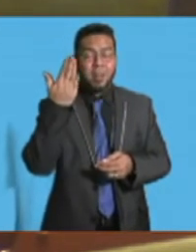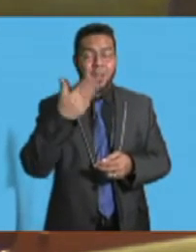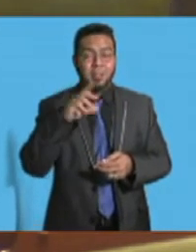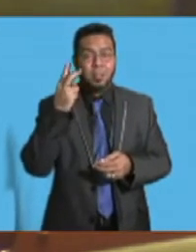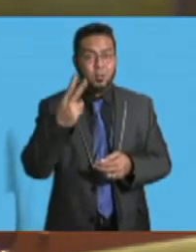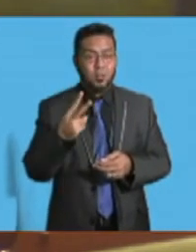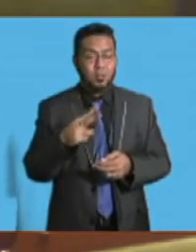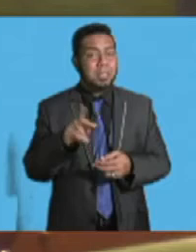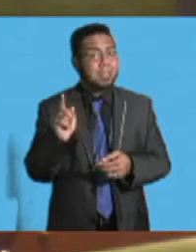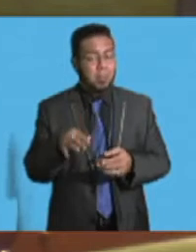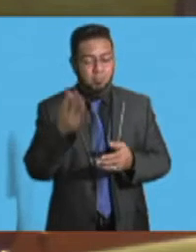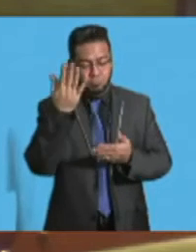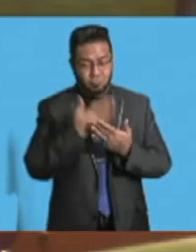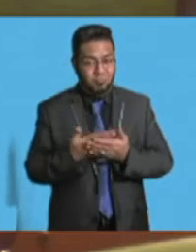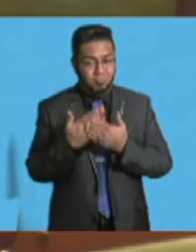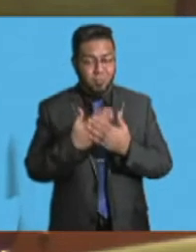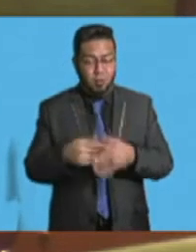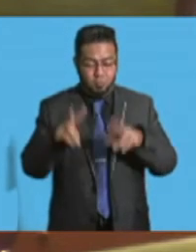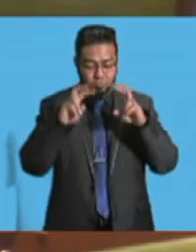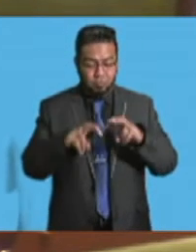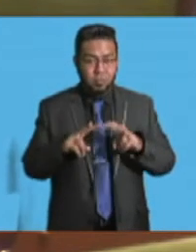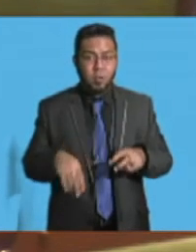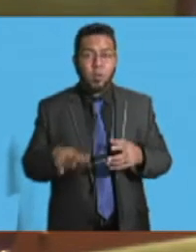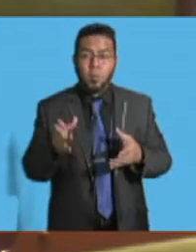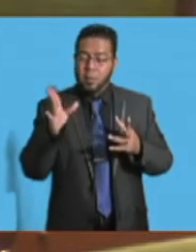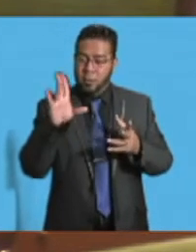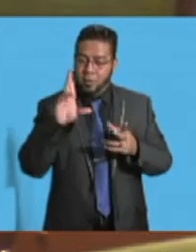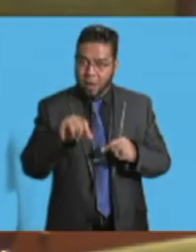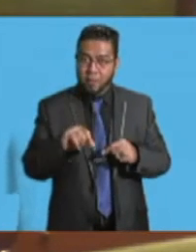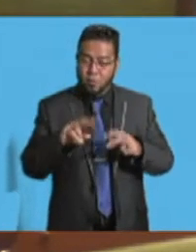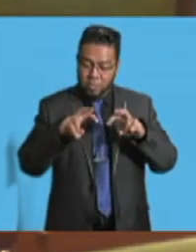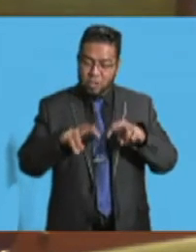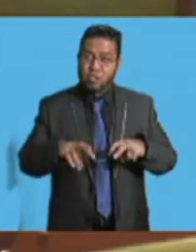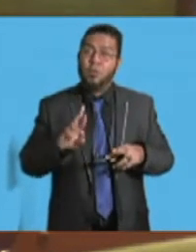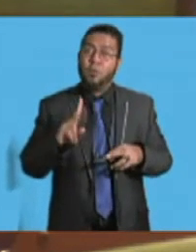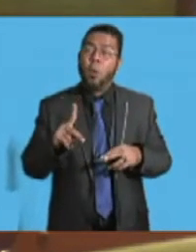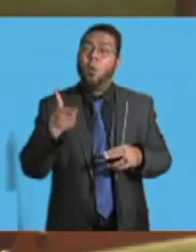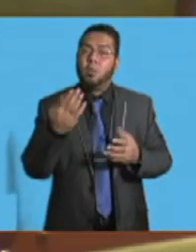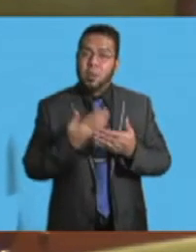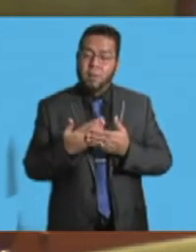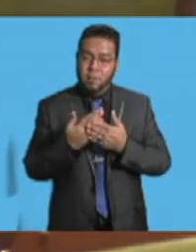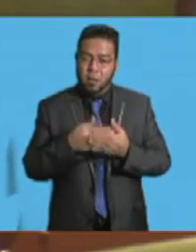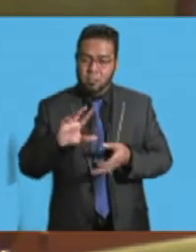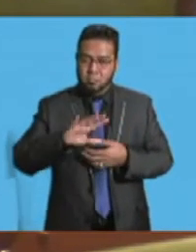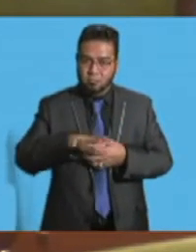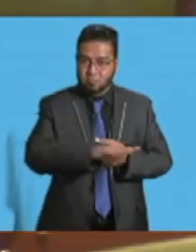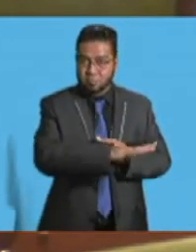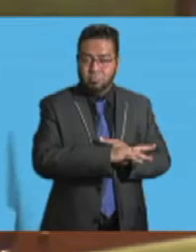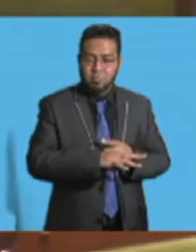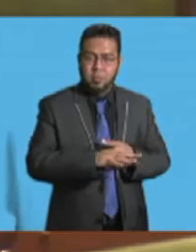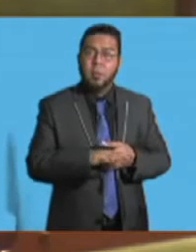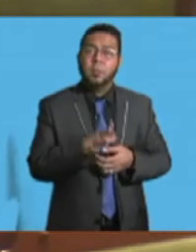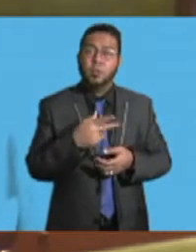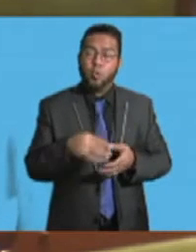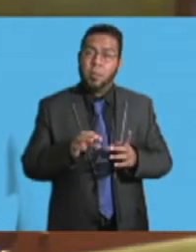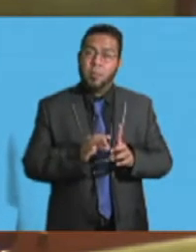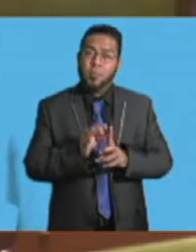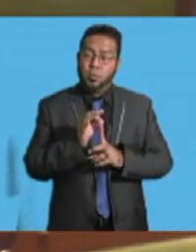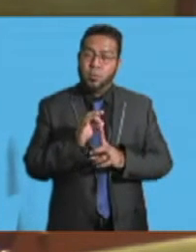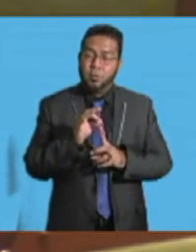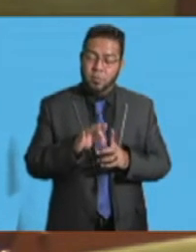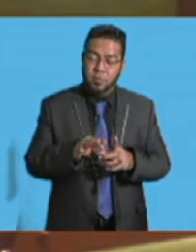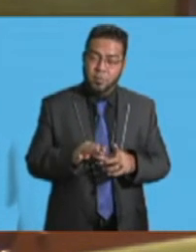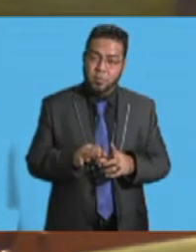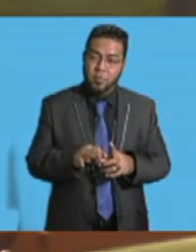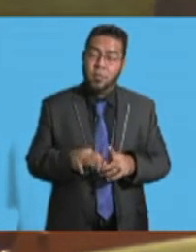first comprehensive study that has been carried out for the Kava sector. It complements our efforts to improve the consistency and the reliability